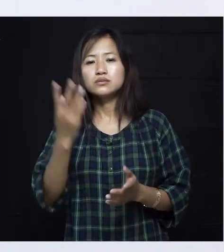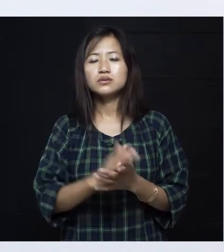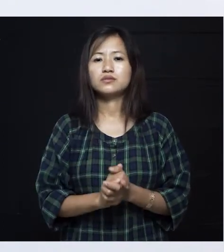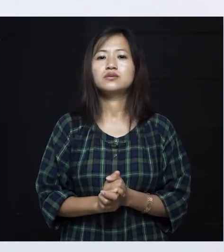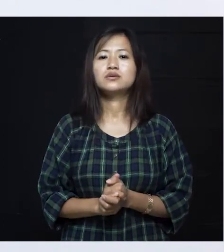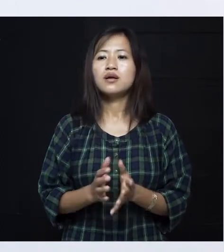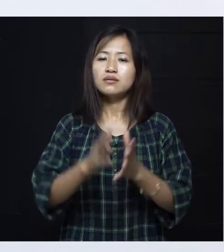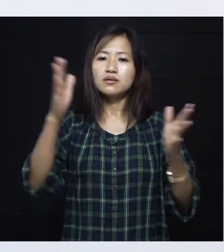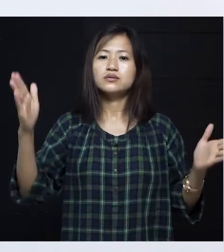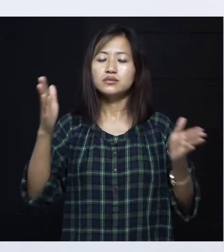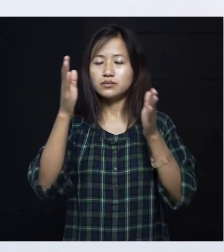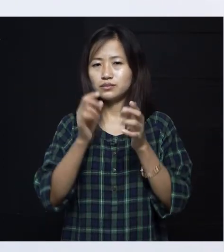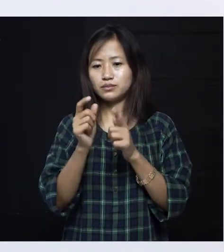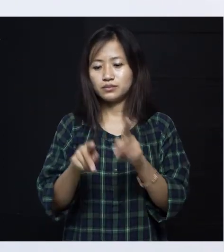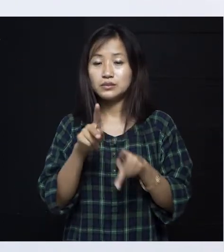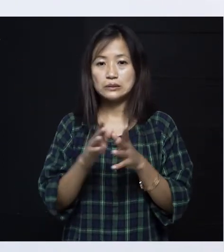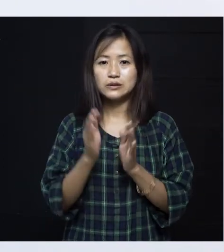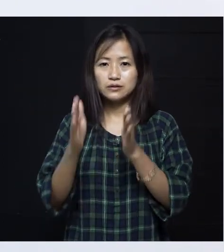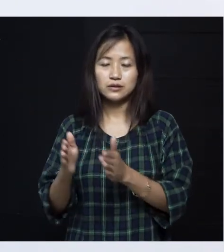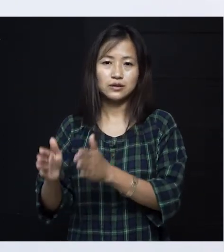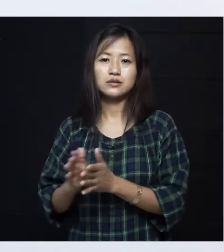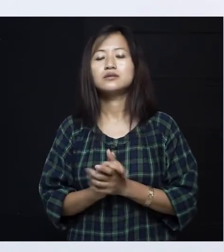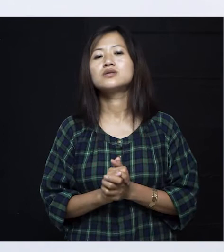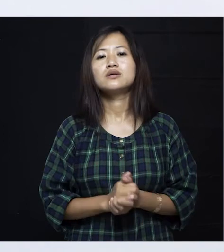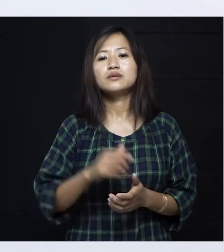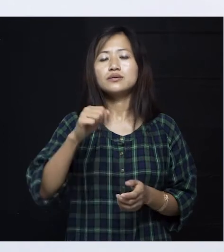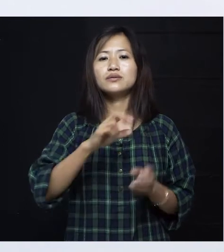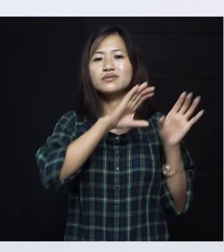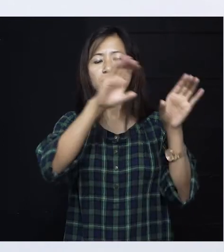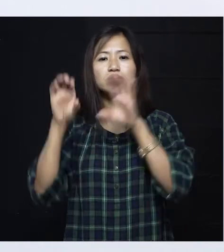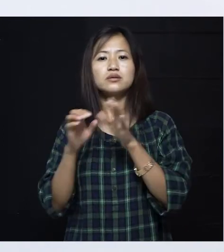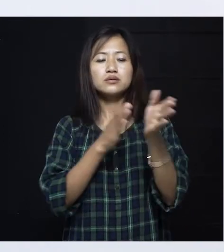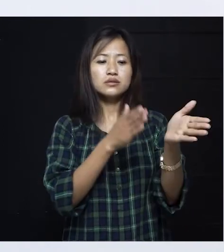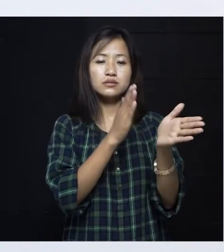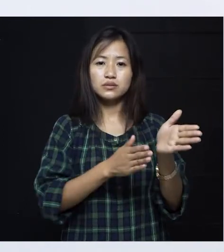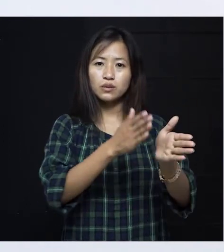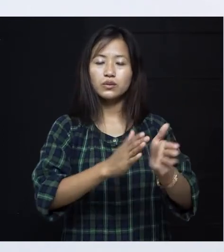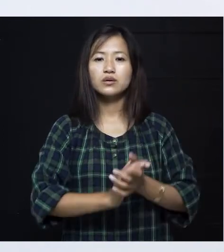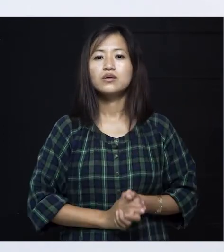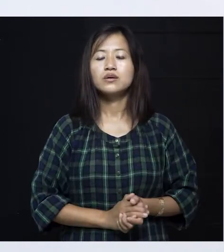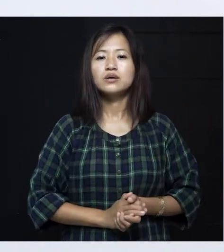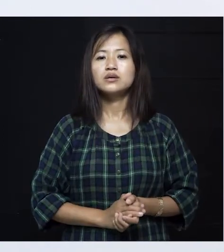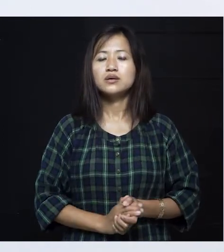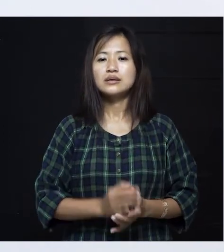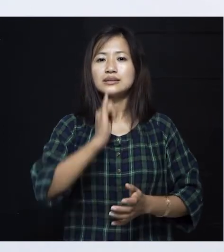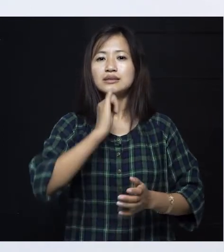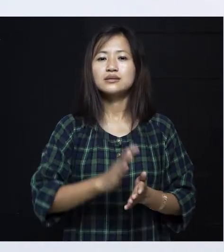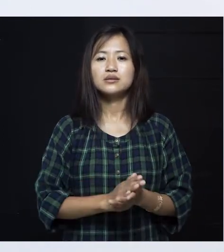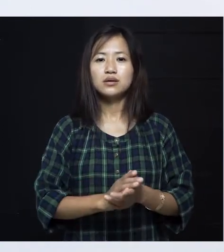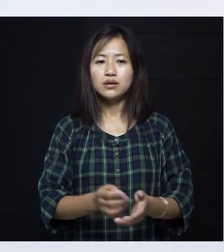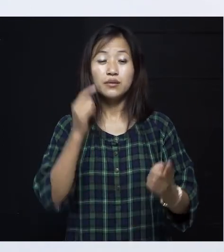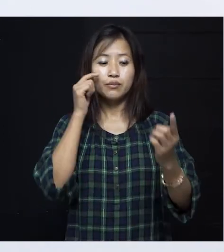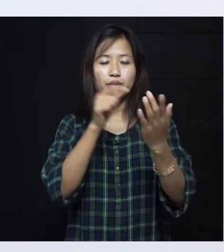largest public sector. Okay, then regarding this railway also, as it says, the railway is the